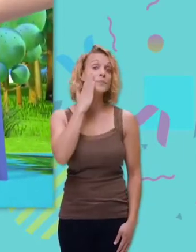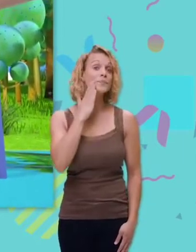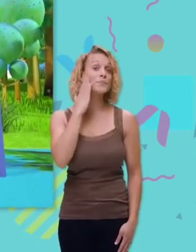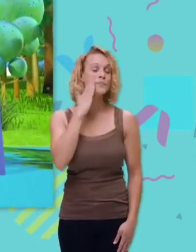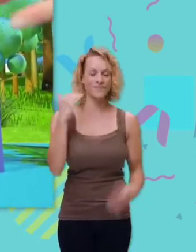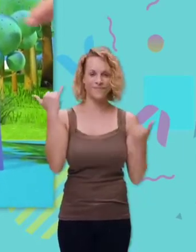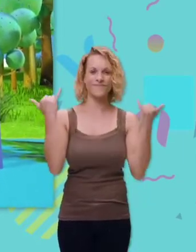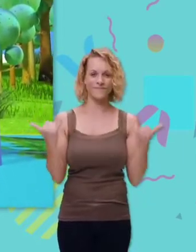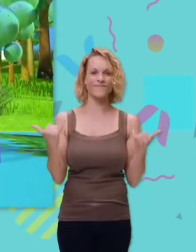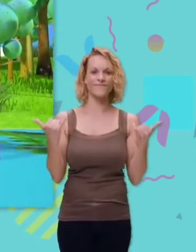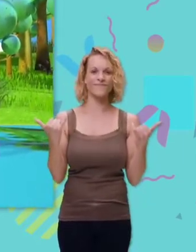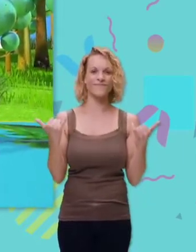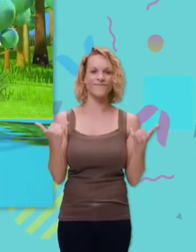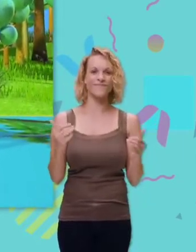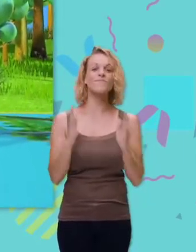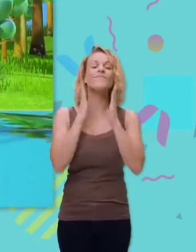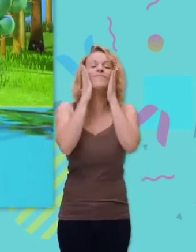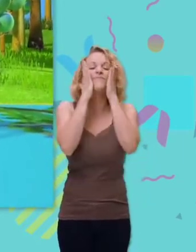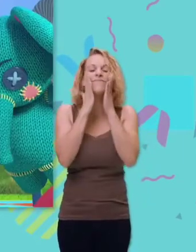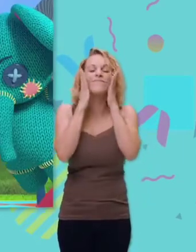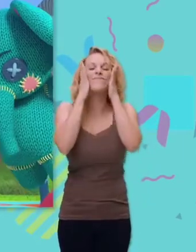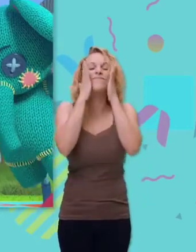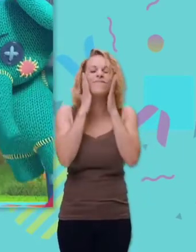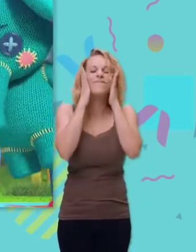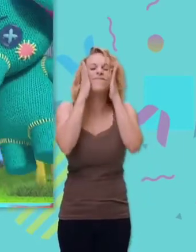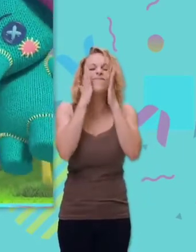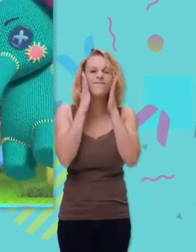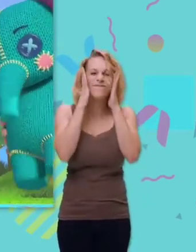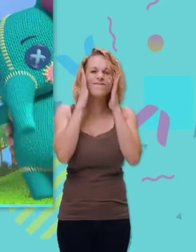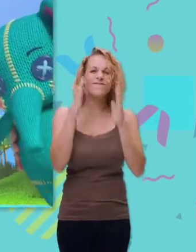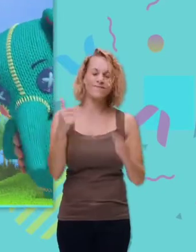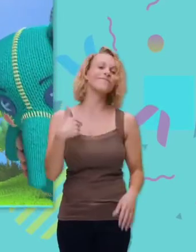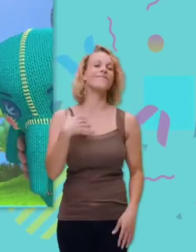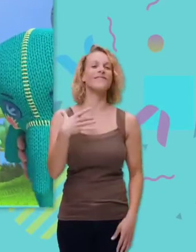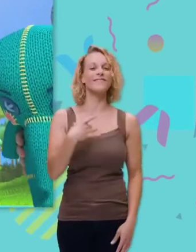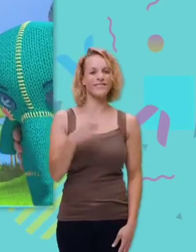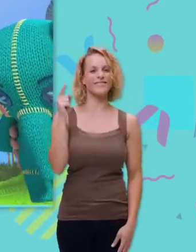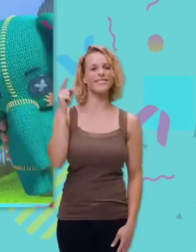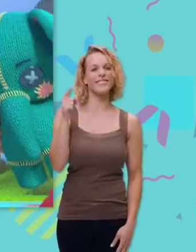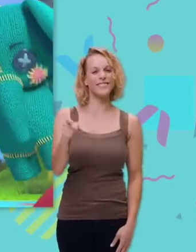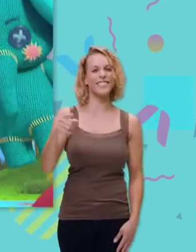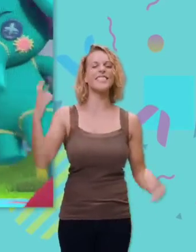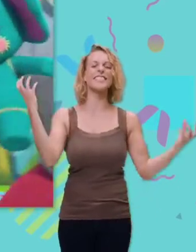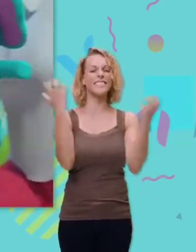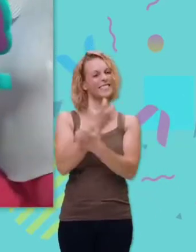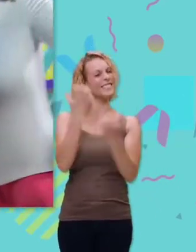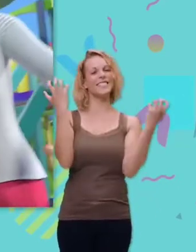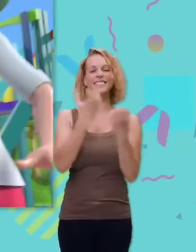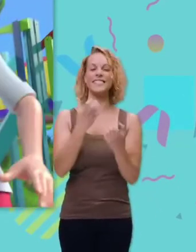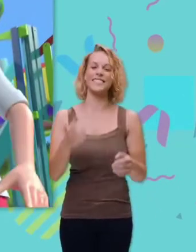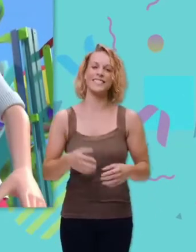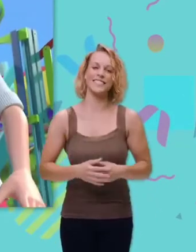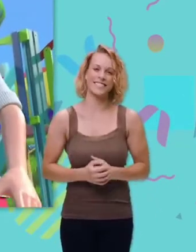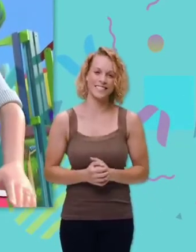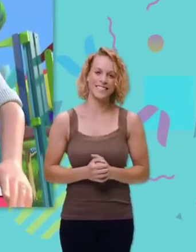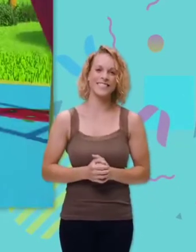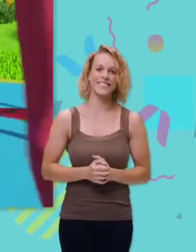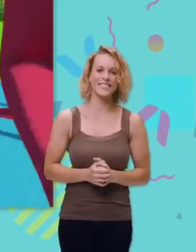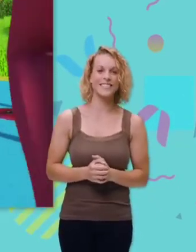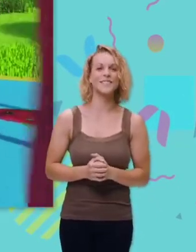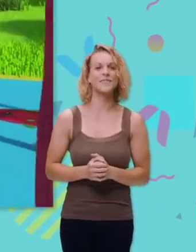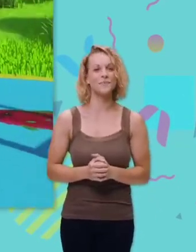Yes, I'll put it on right now. Rub, I like it,